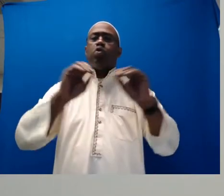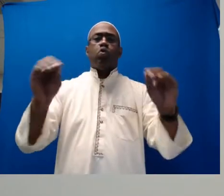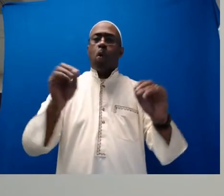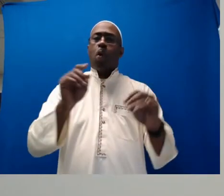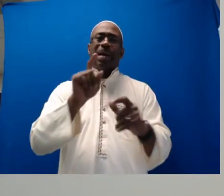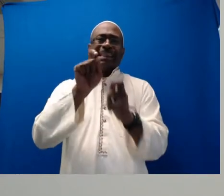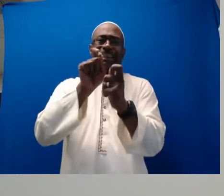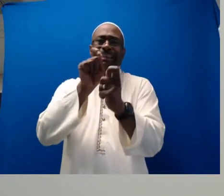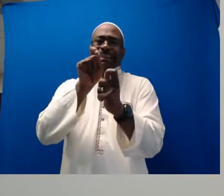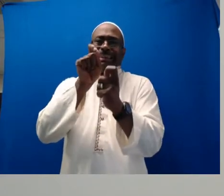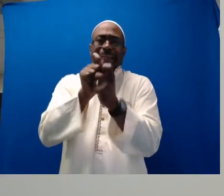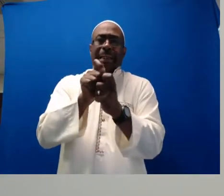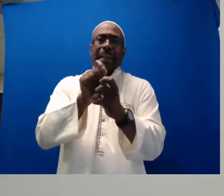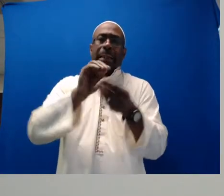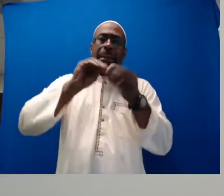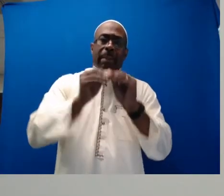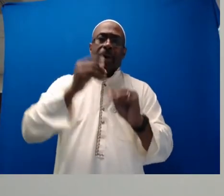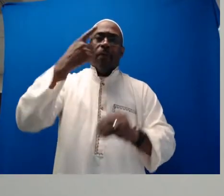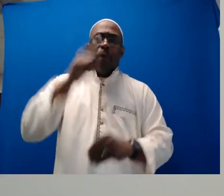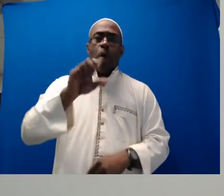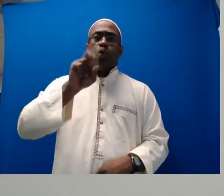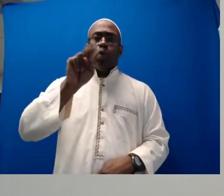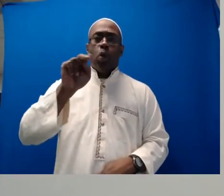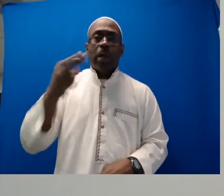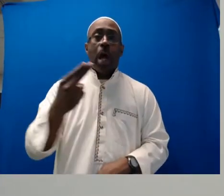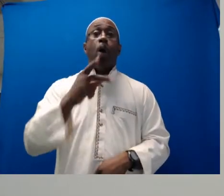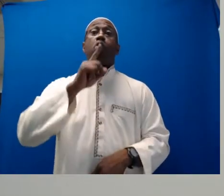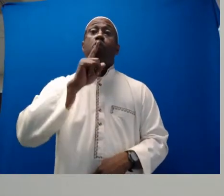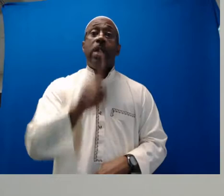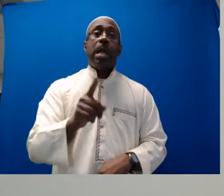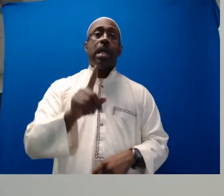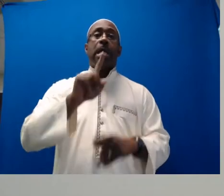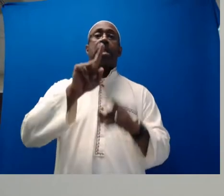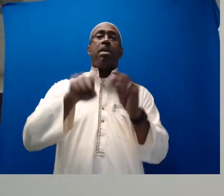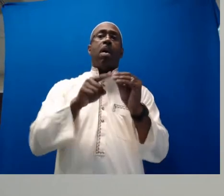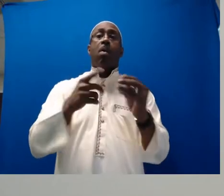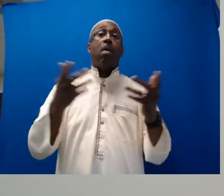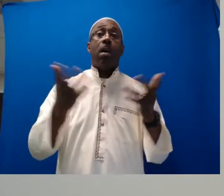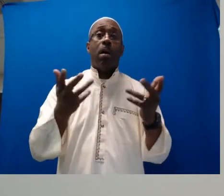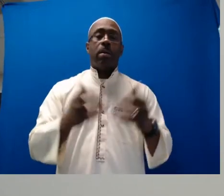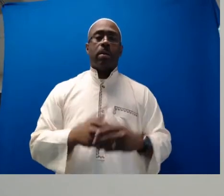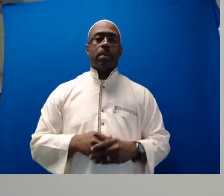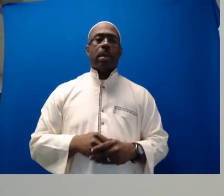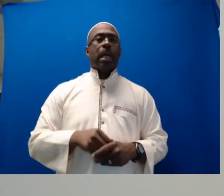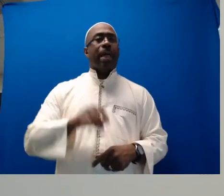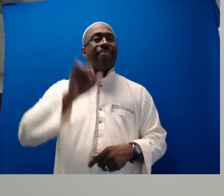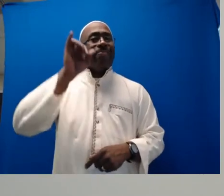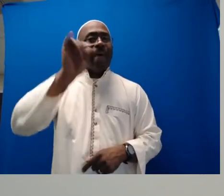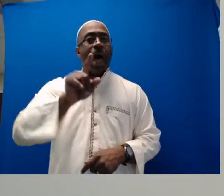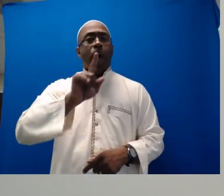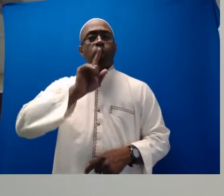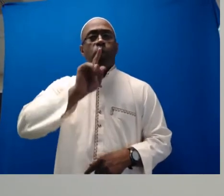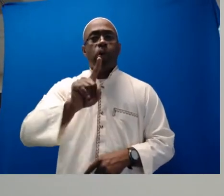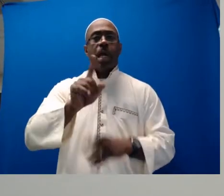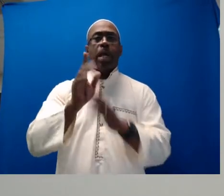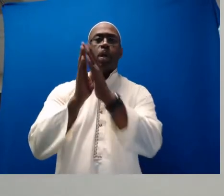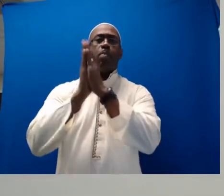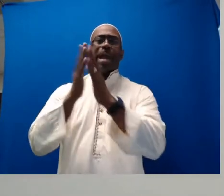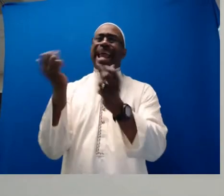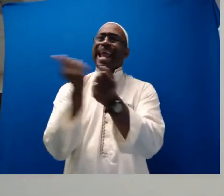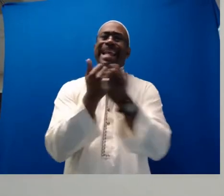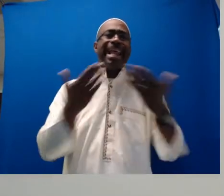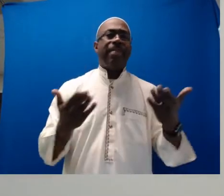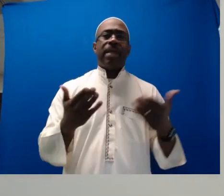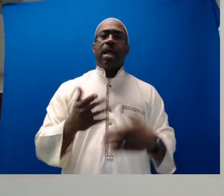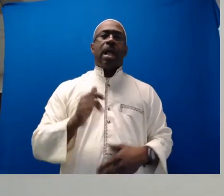of sunnah for Jumu'ah Salah. Rather, it is mutlaqun nafil. It is just to pray anything of what is